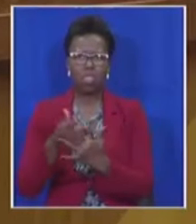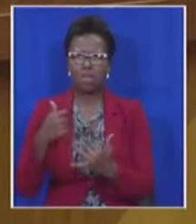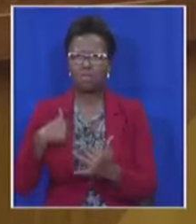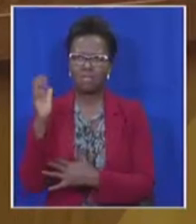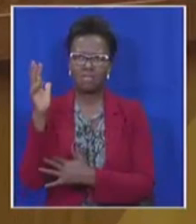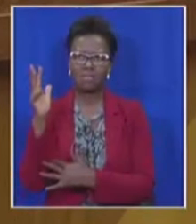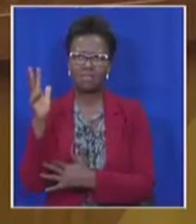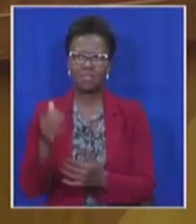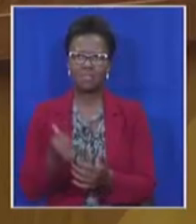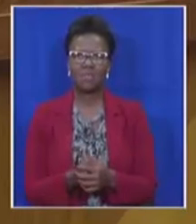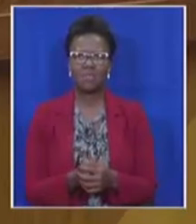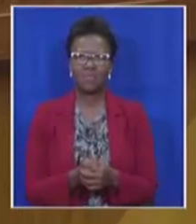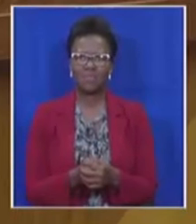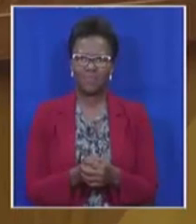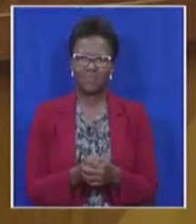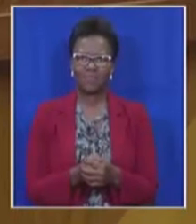What are you saying, Honourable Member?